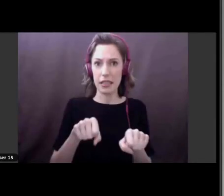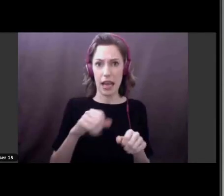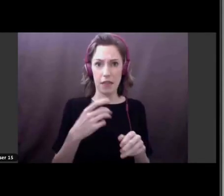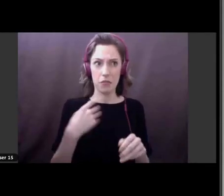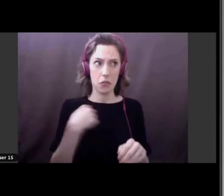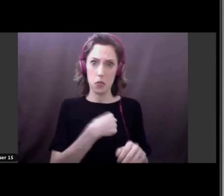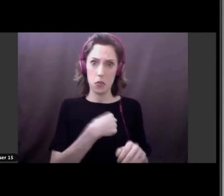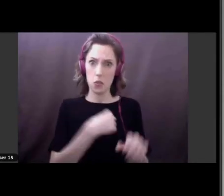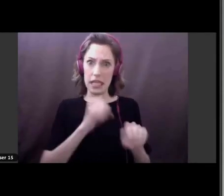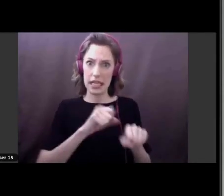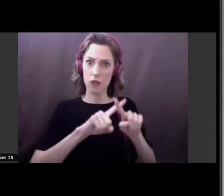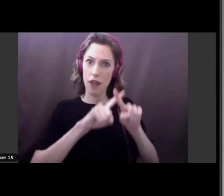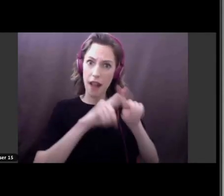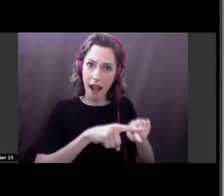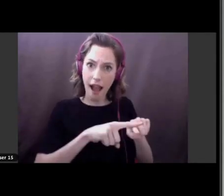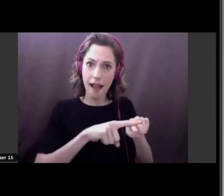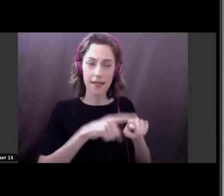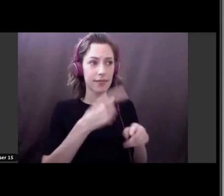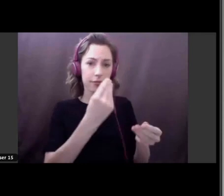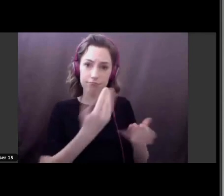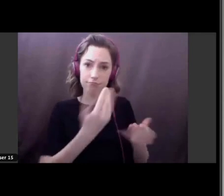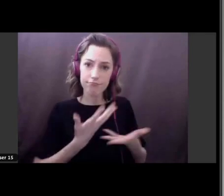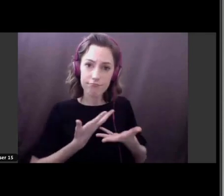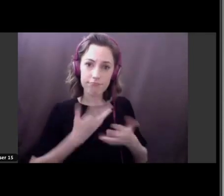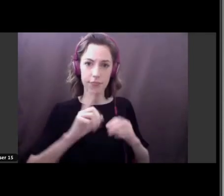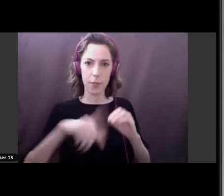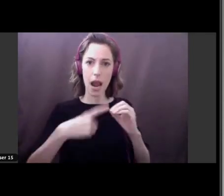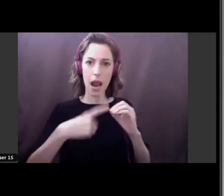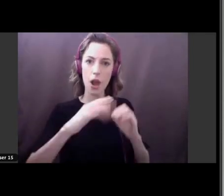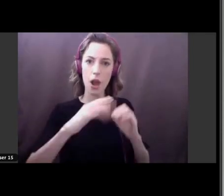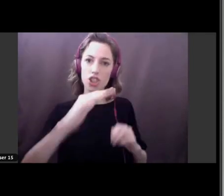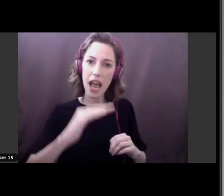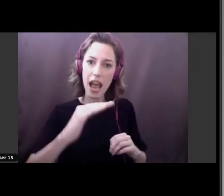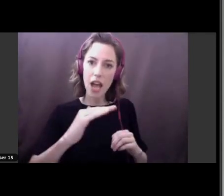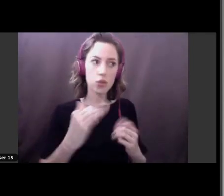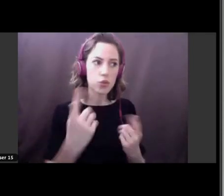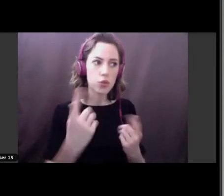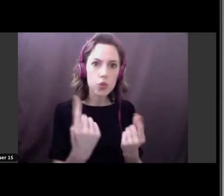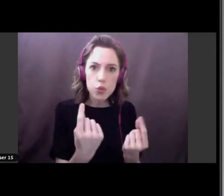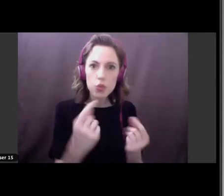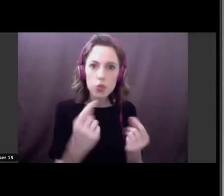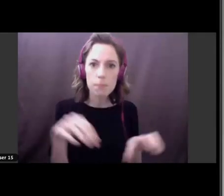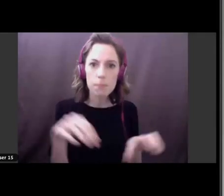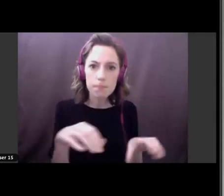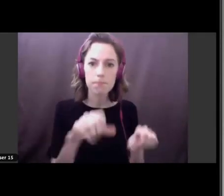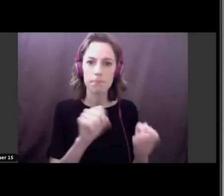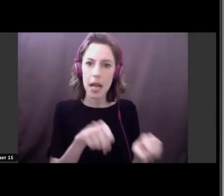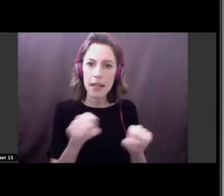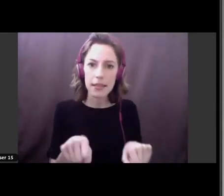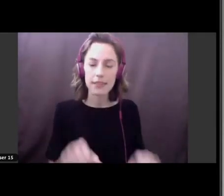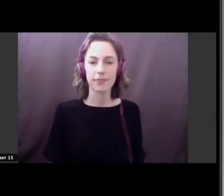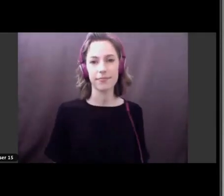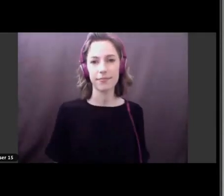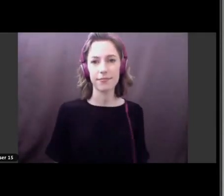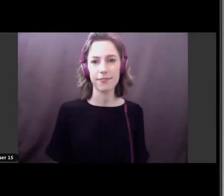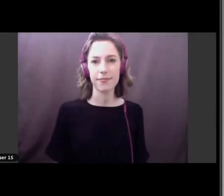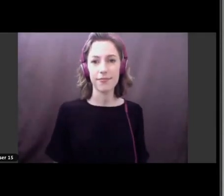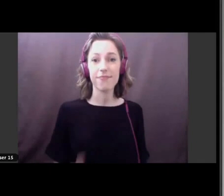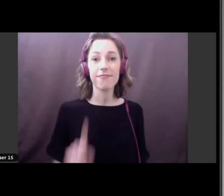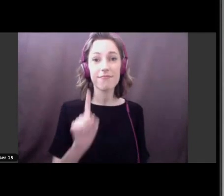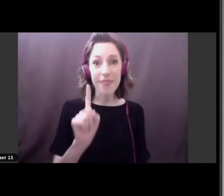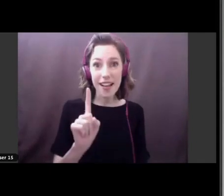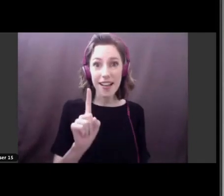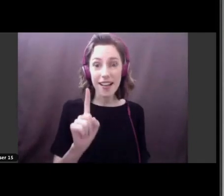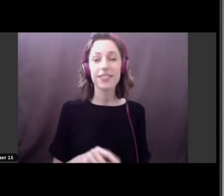children, all school-age children, as is in the